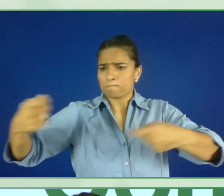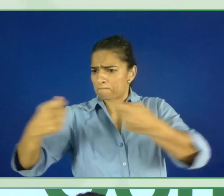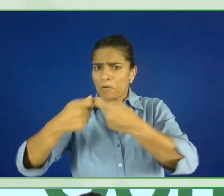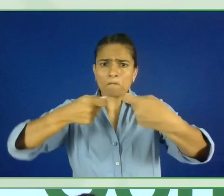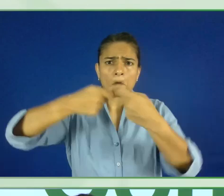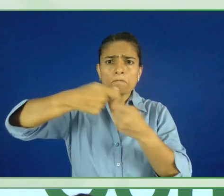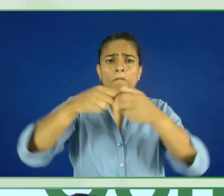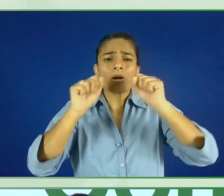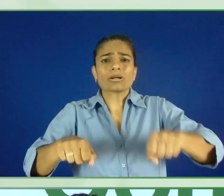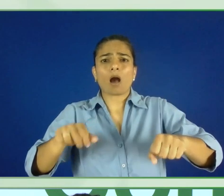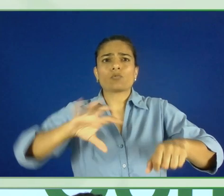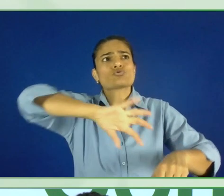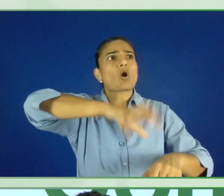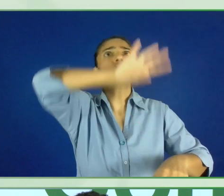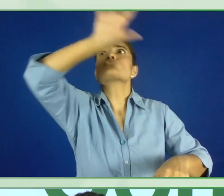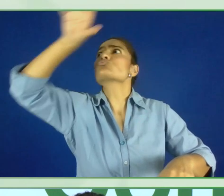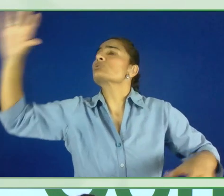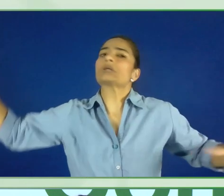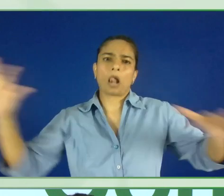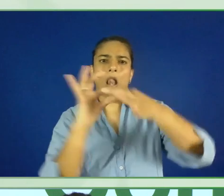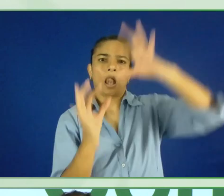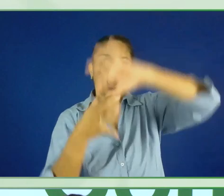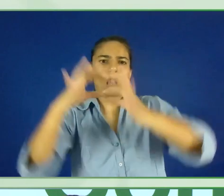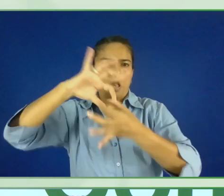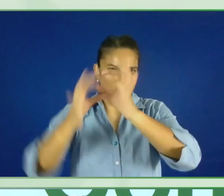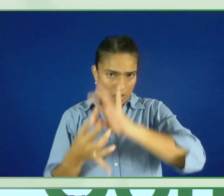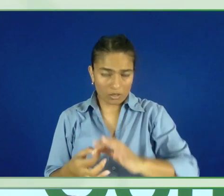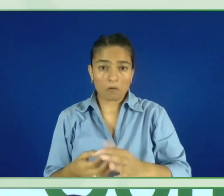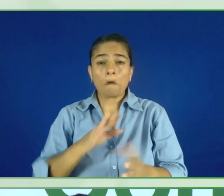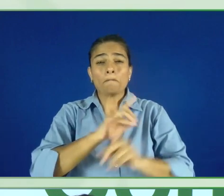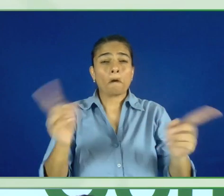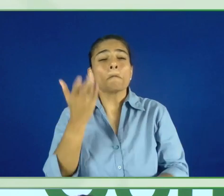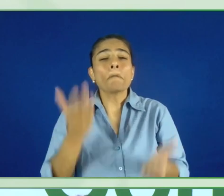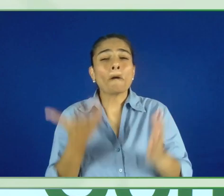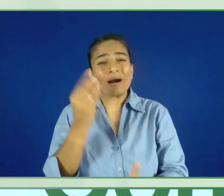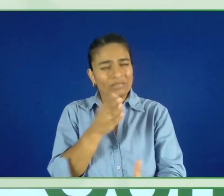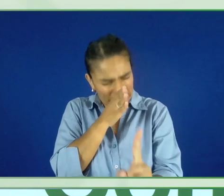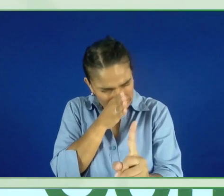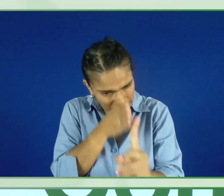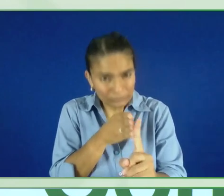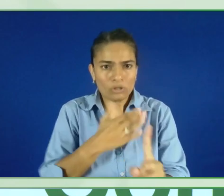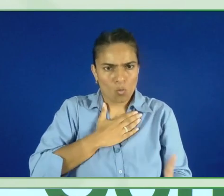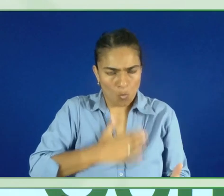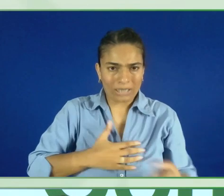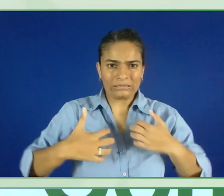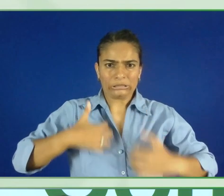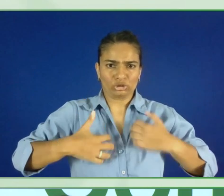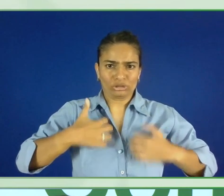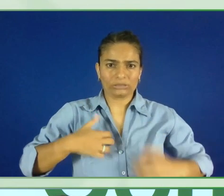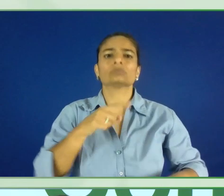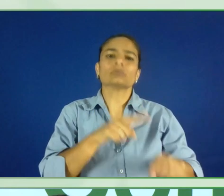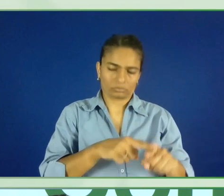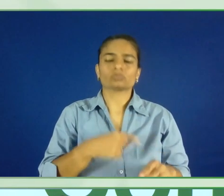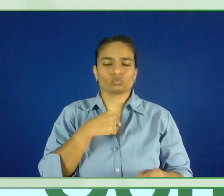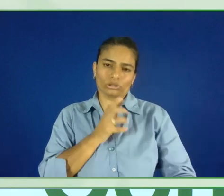specific interest, which we sometimes get really unique interests, we can actually meet that need. And